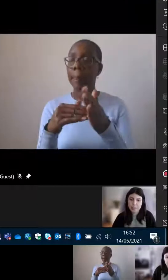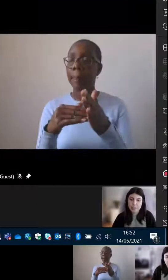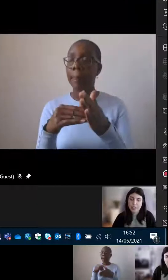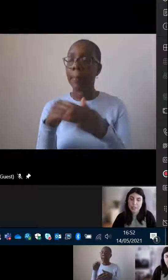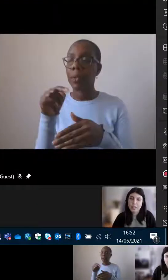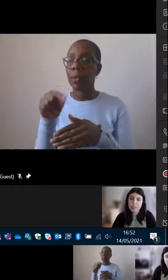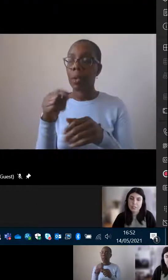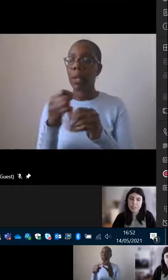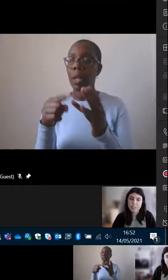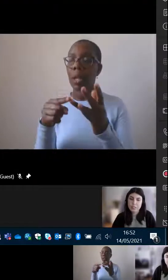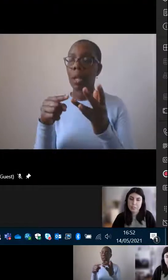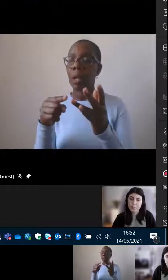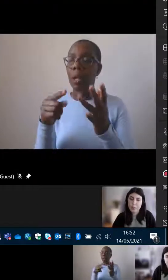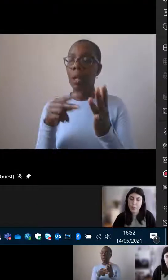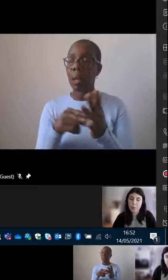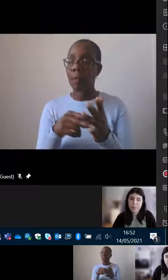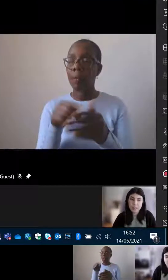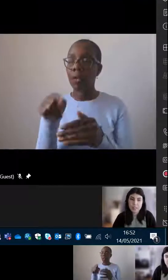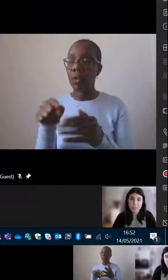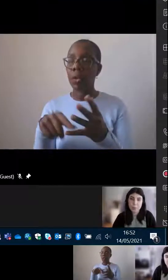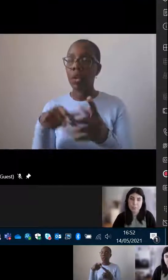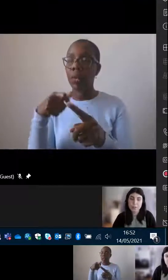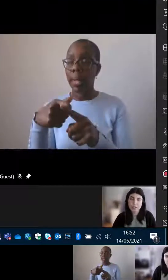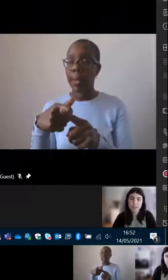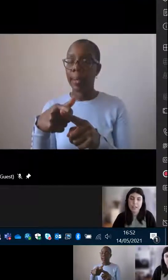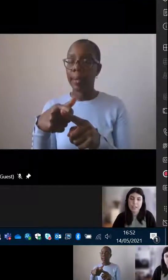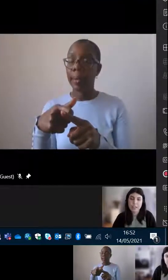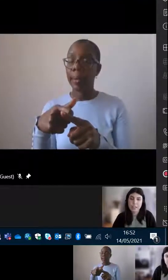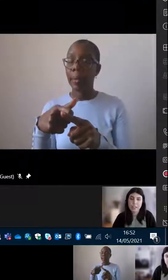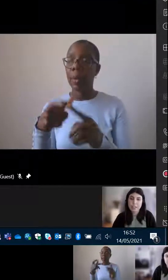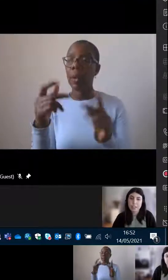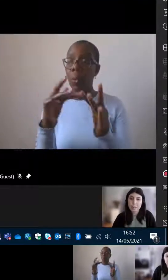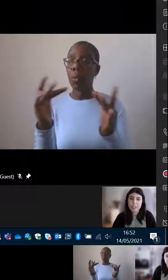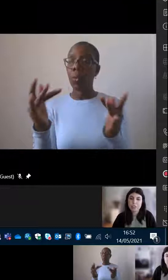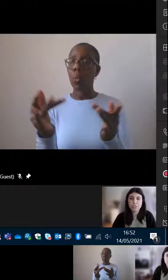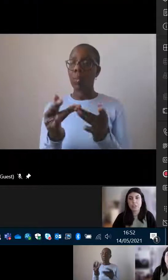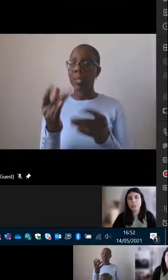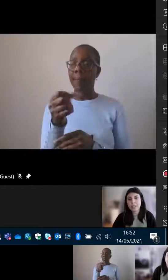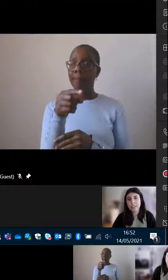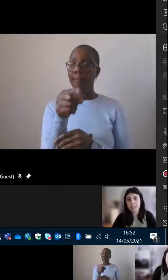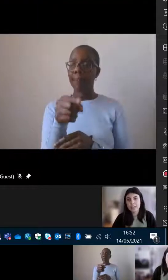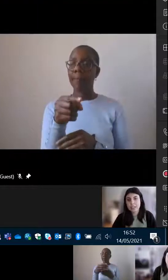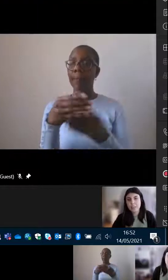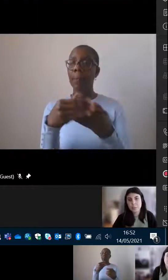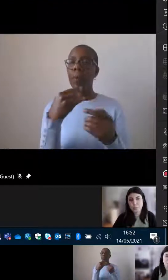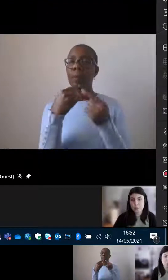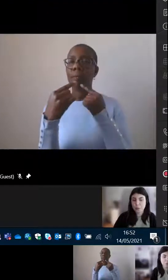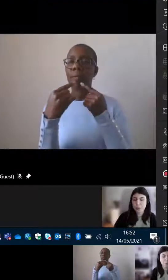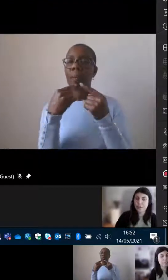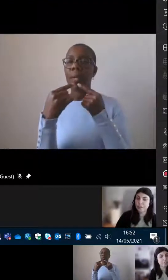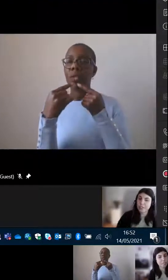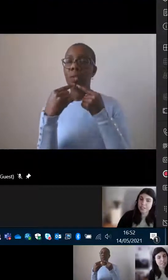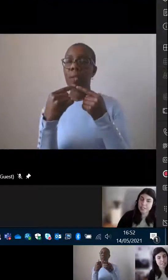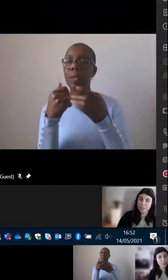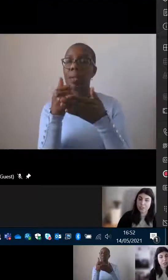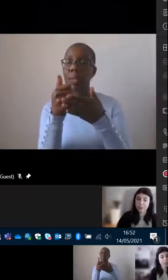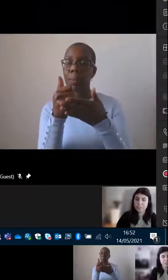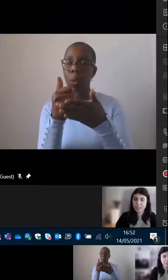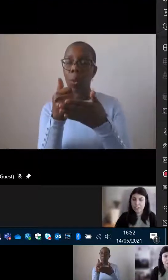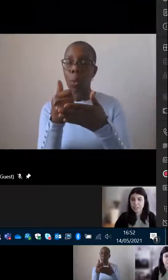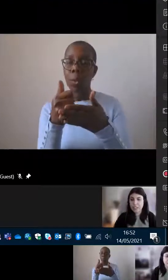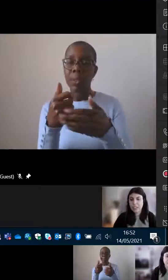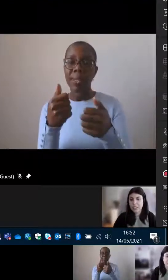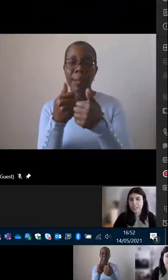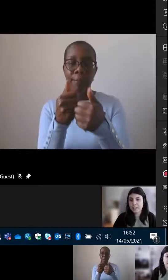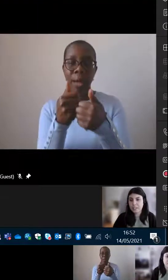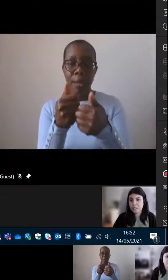newham.gov.uk. And they also have a website as well, which will have information on the kind of support or advice they can